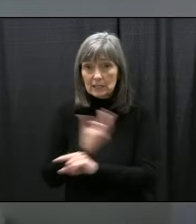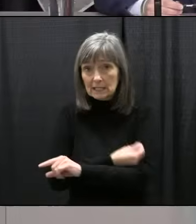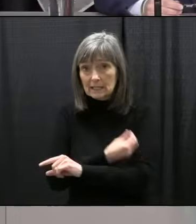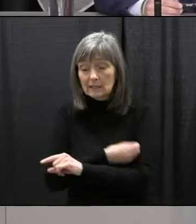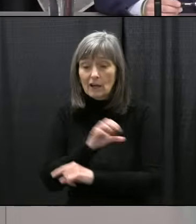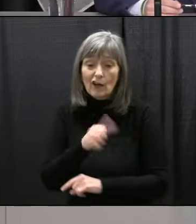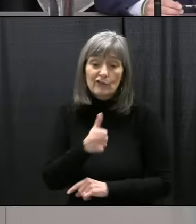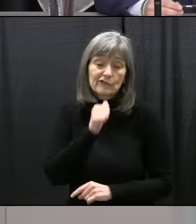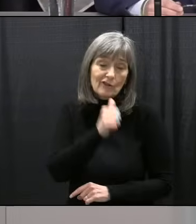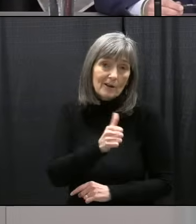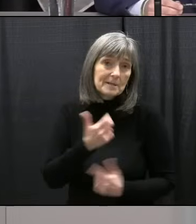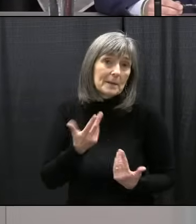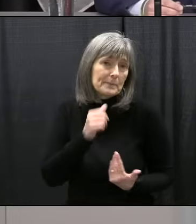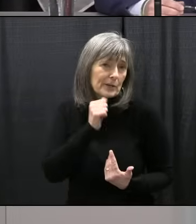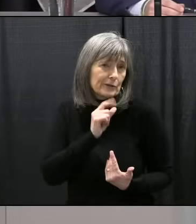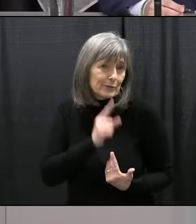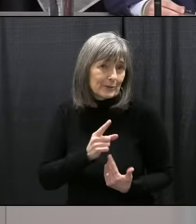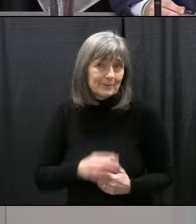Thank you.